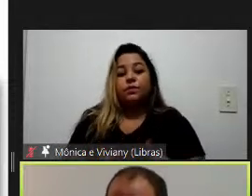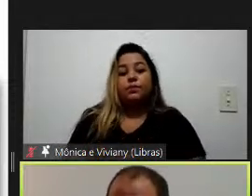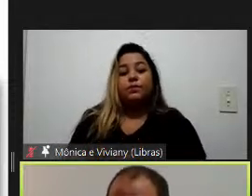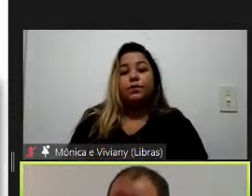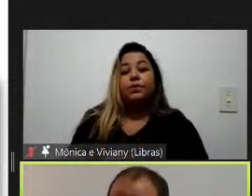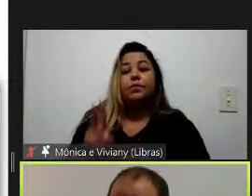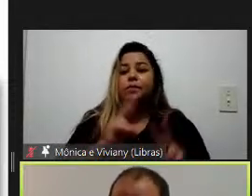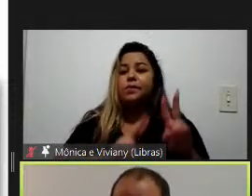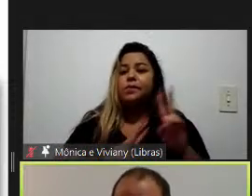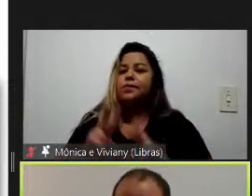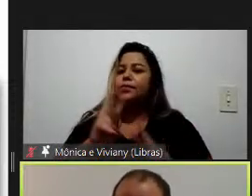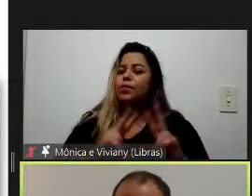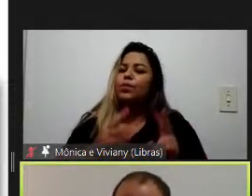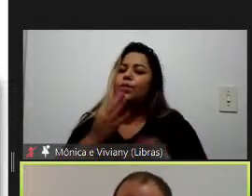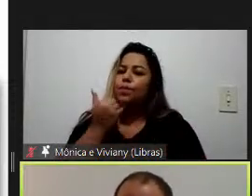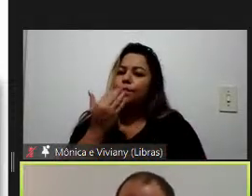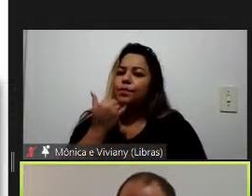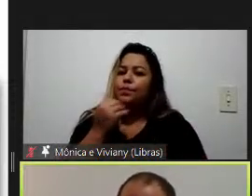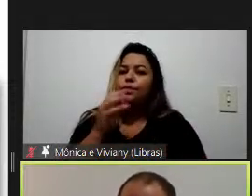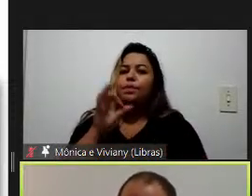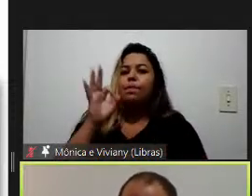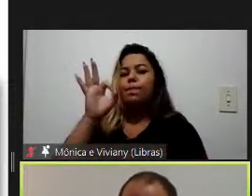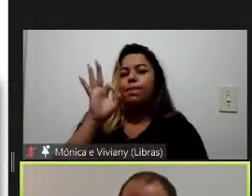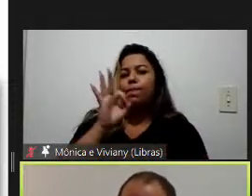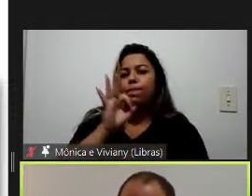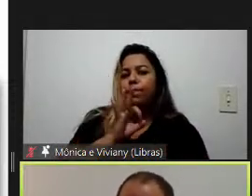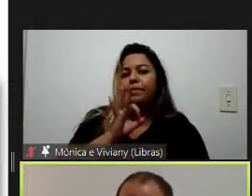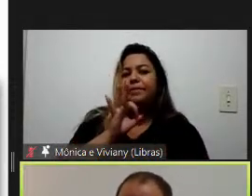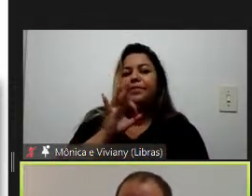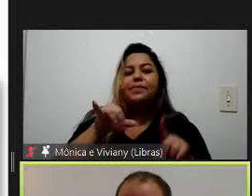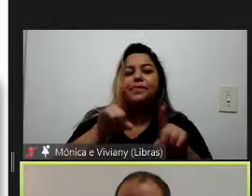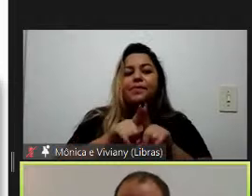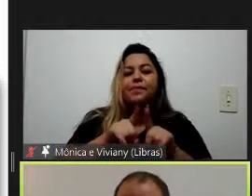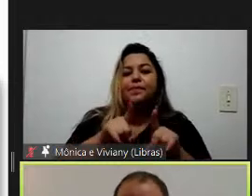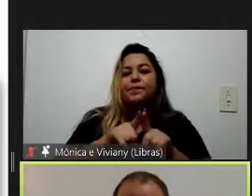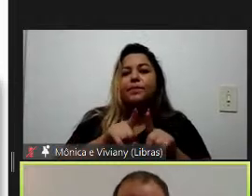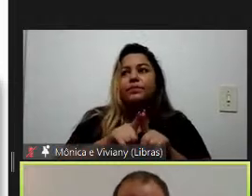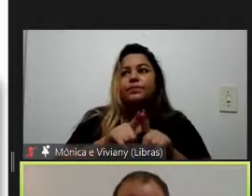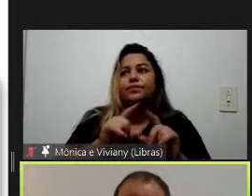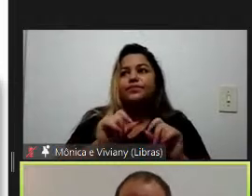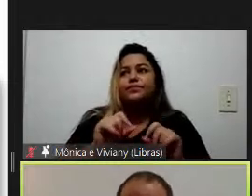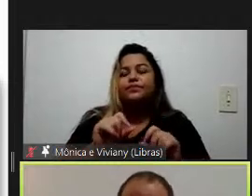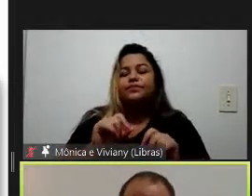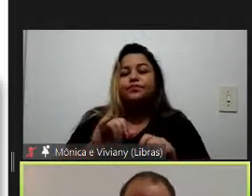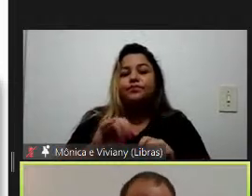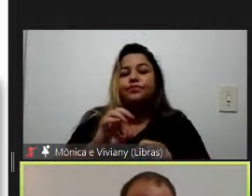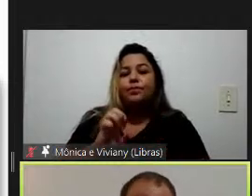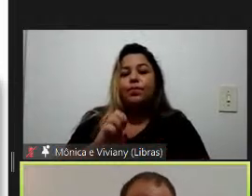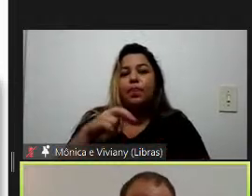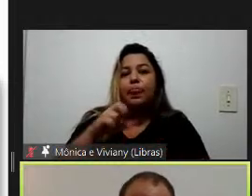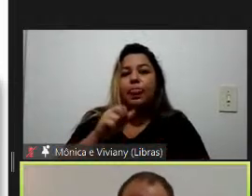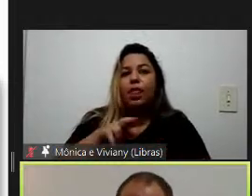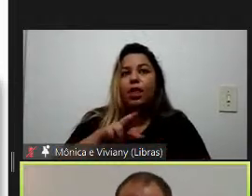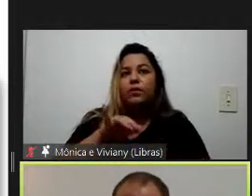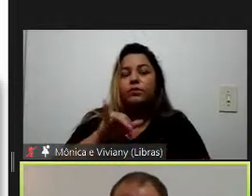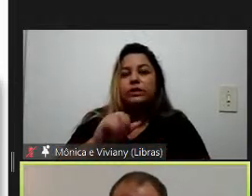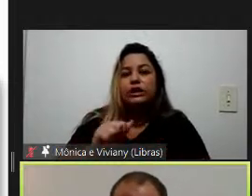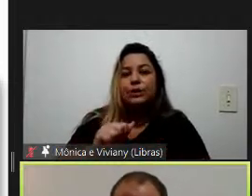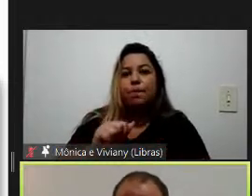percentage of total energy intake. We see that this percentage has risen. It's